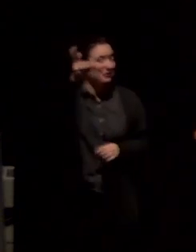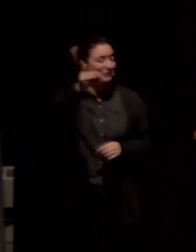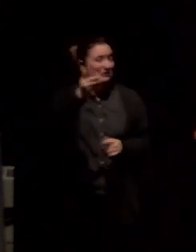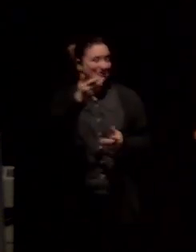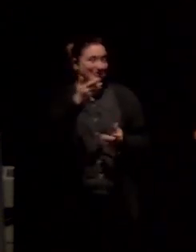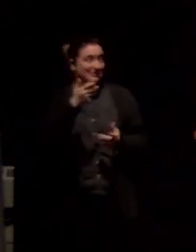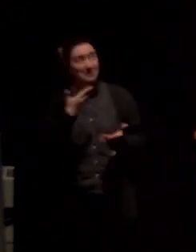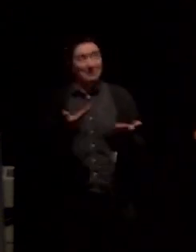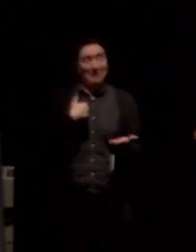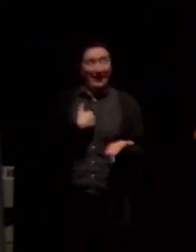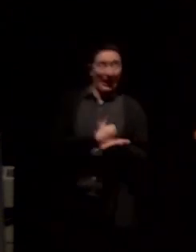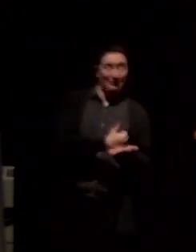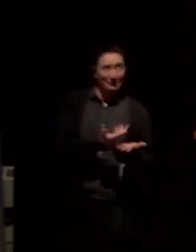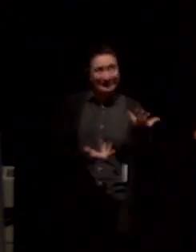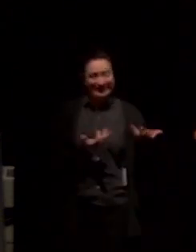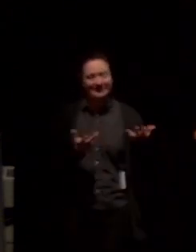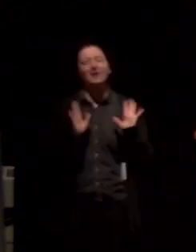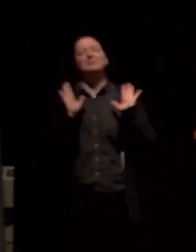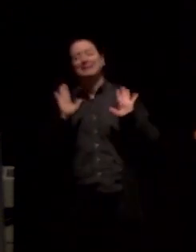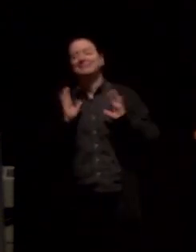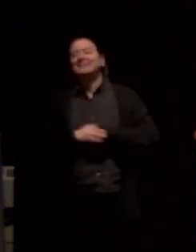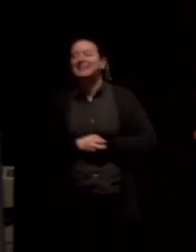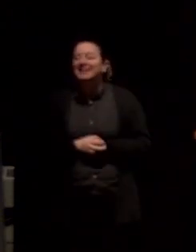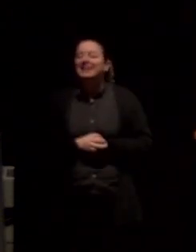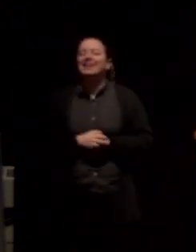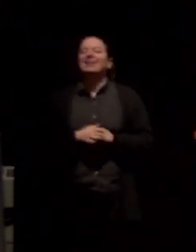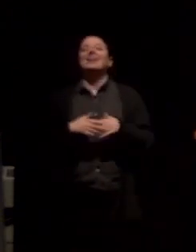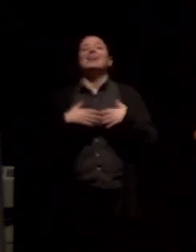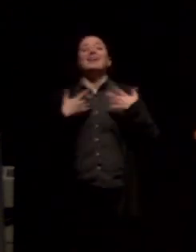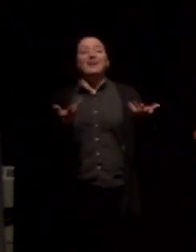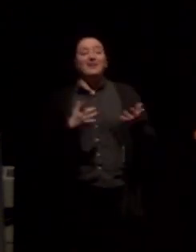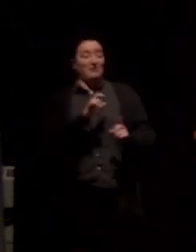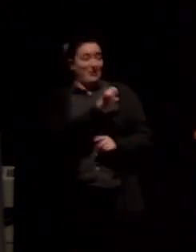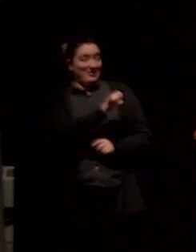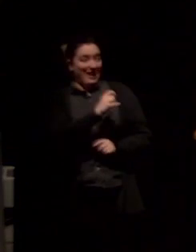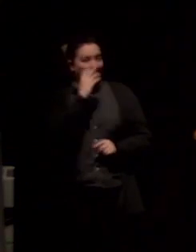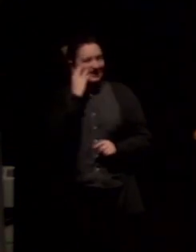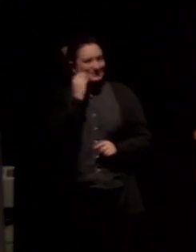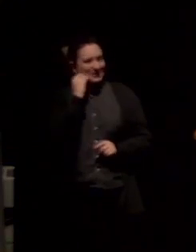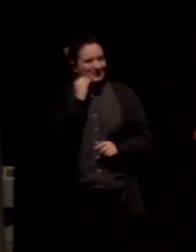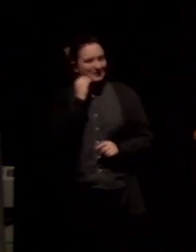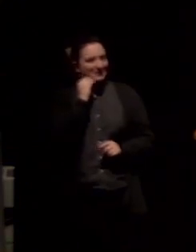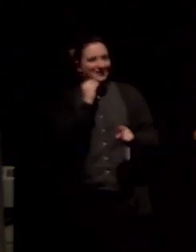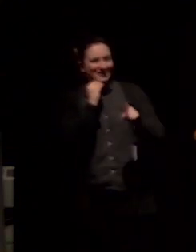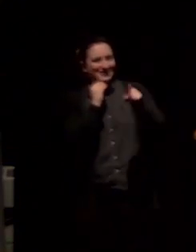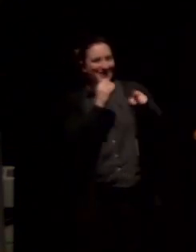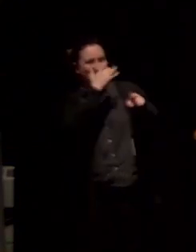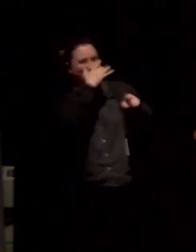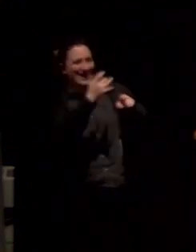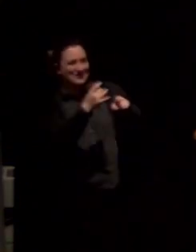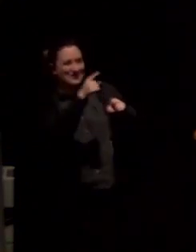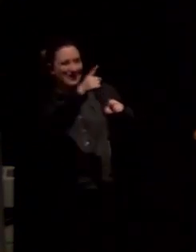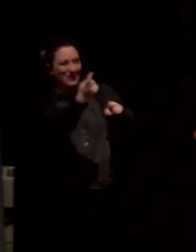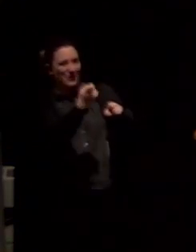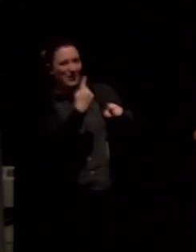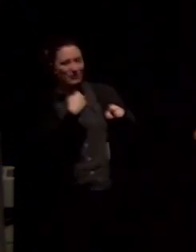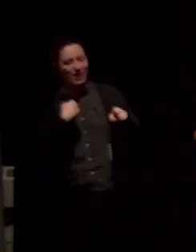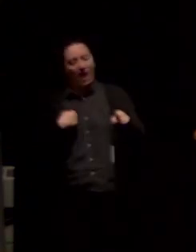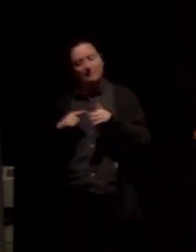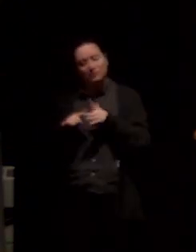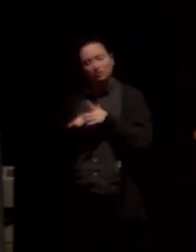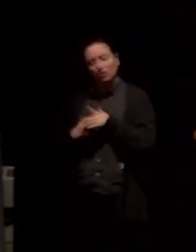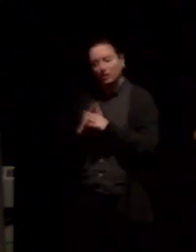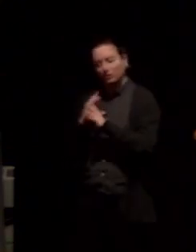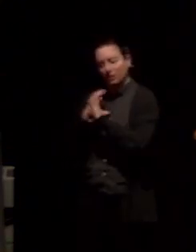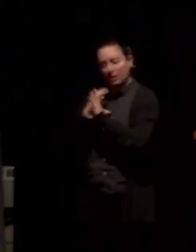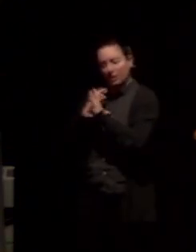But I think from that experience, so it's interesting you asked that question because I'm being drawn into that world. I think a couple of the